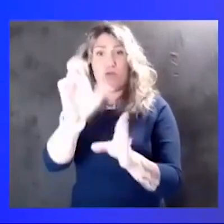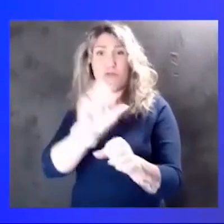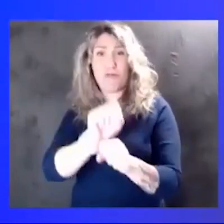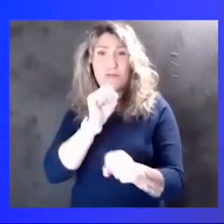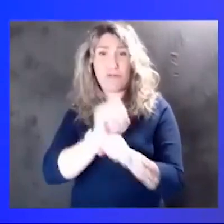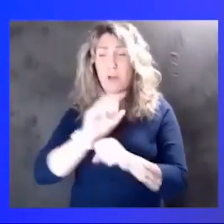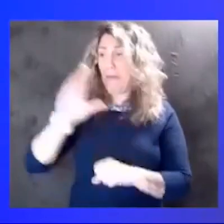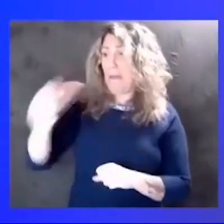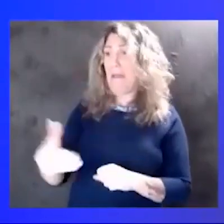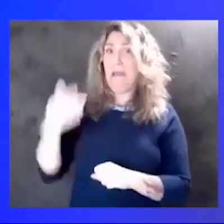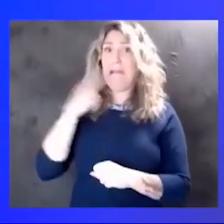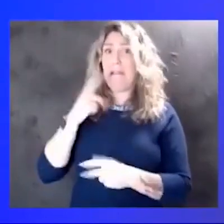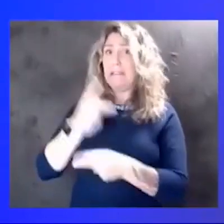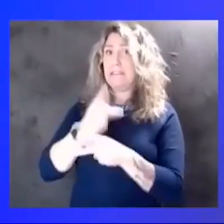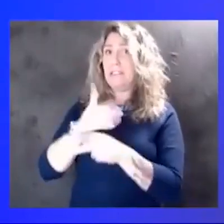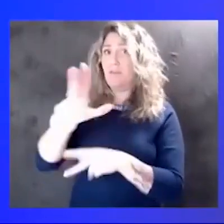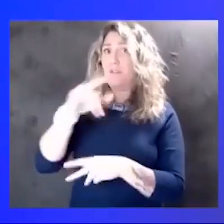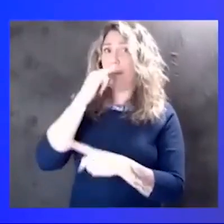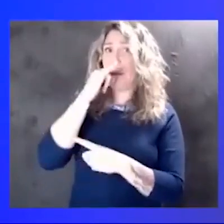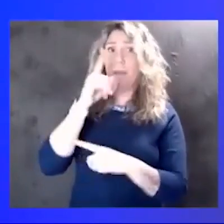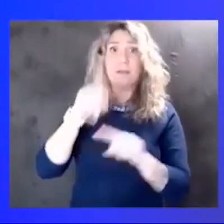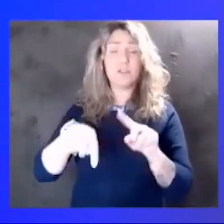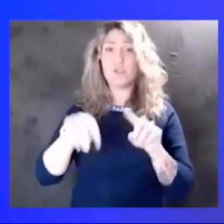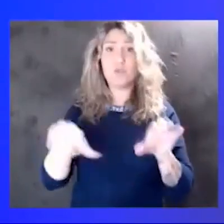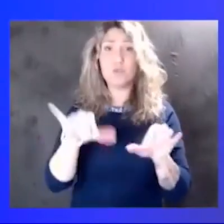of her kids because she simply could not do it. And,